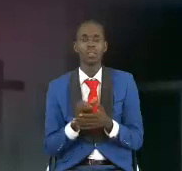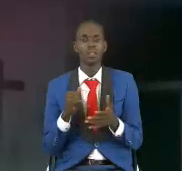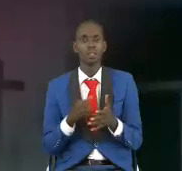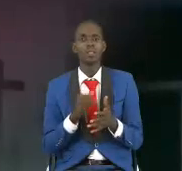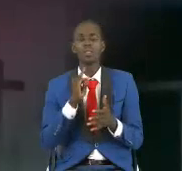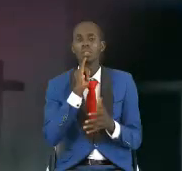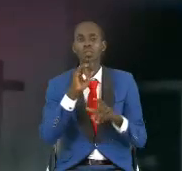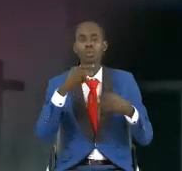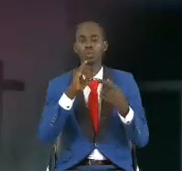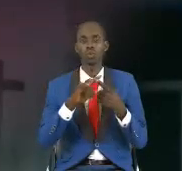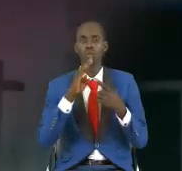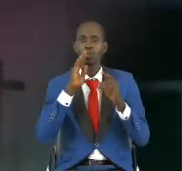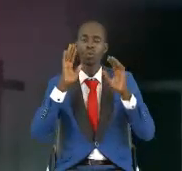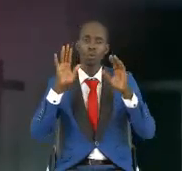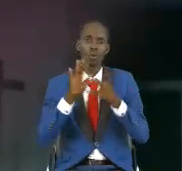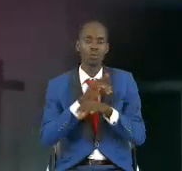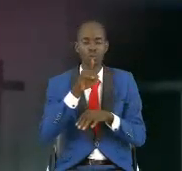wonderful. You will not miss it.